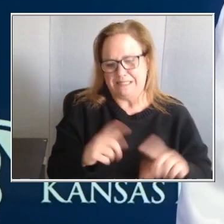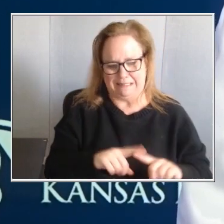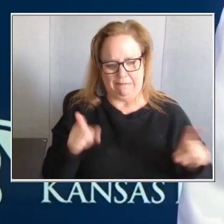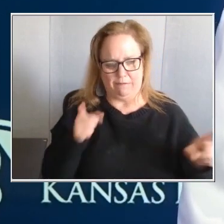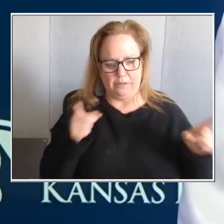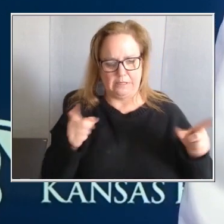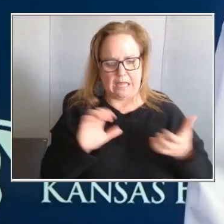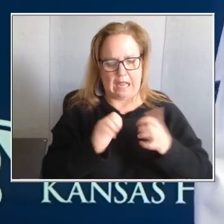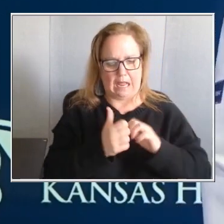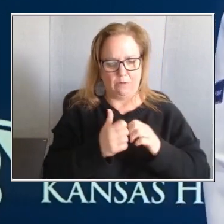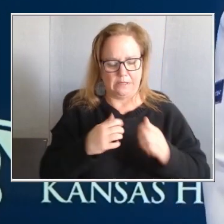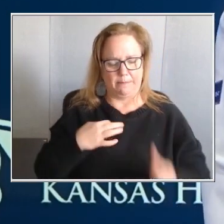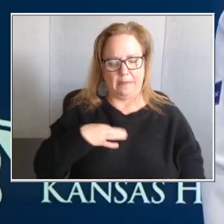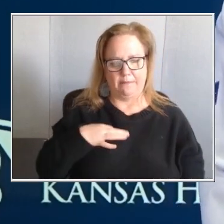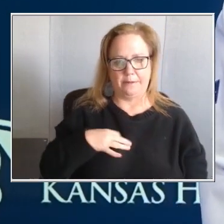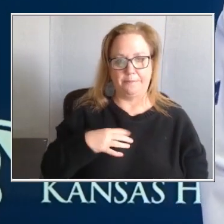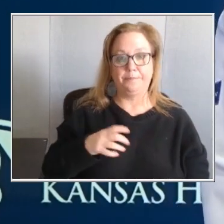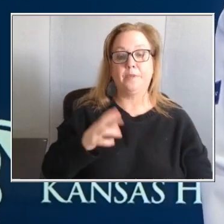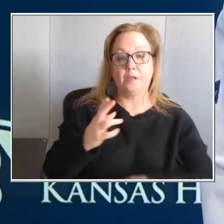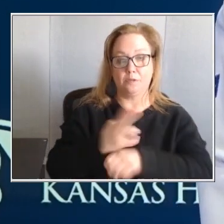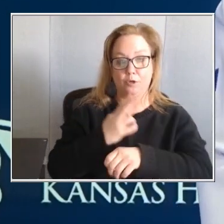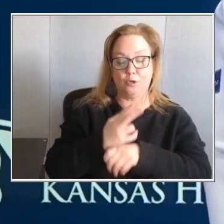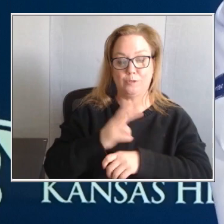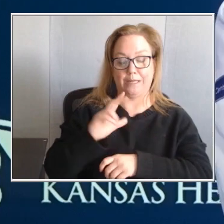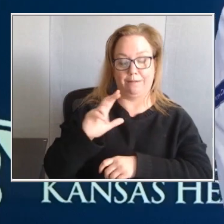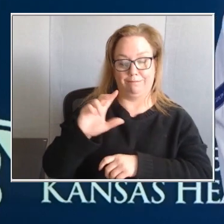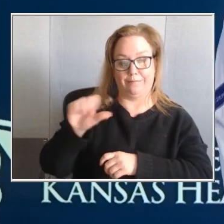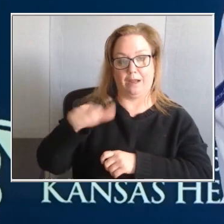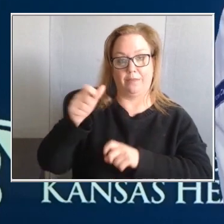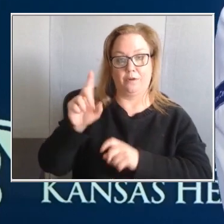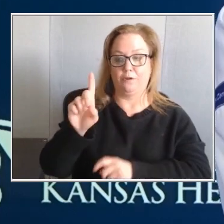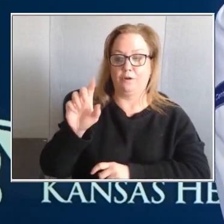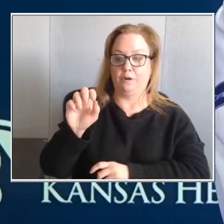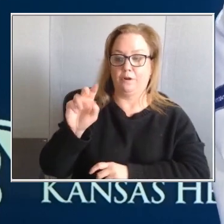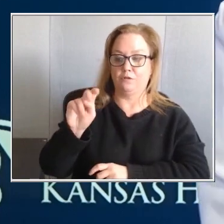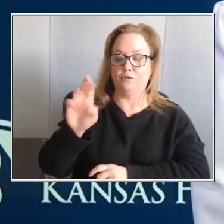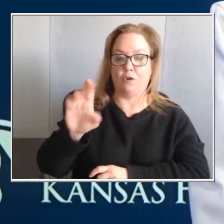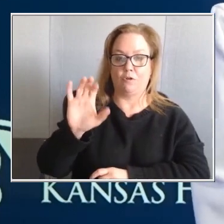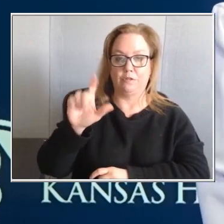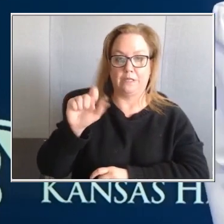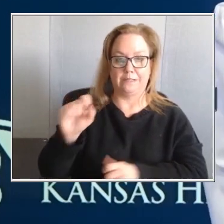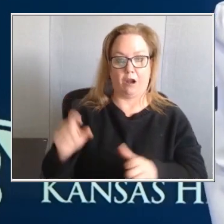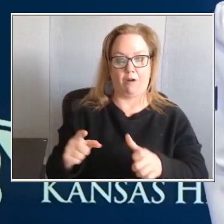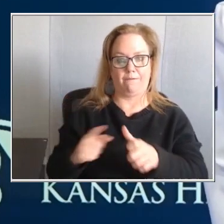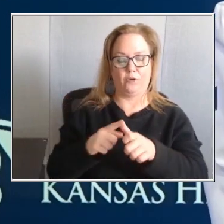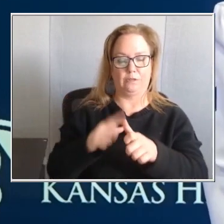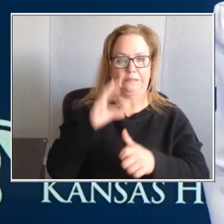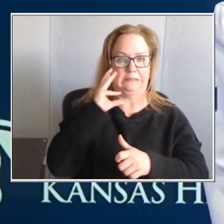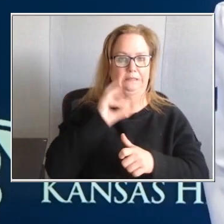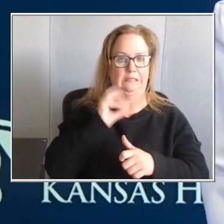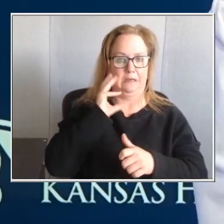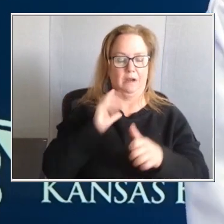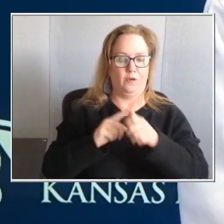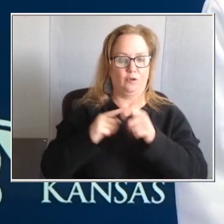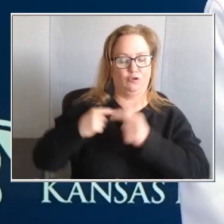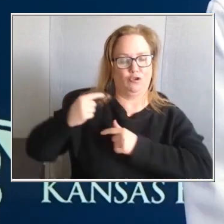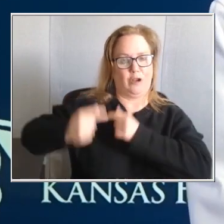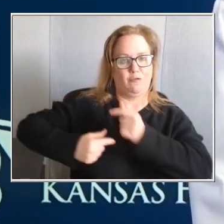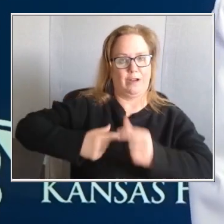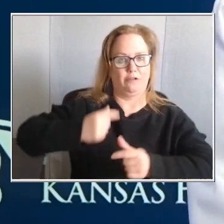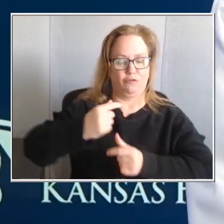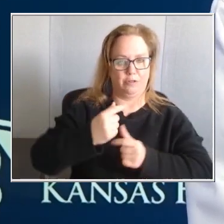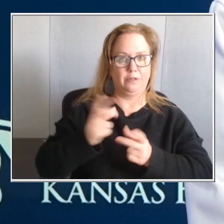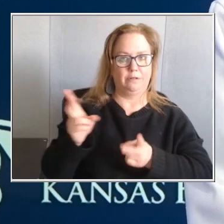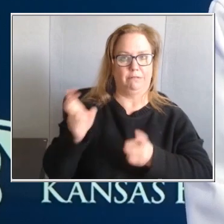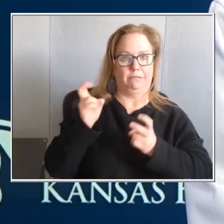is this an advance? Because we're using these third-party cells, it's just our first foray into this, the first generation. And again, there are